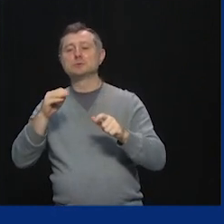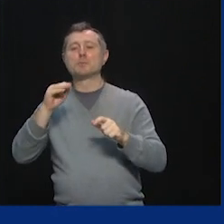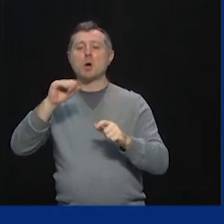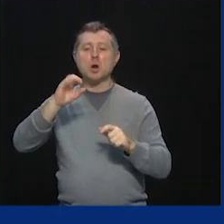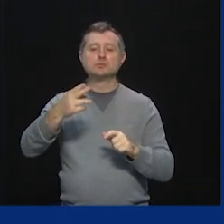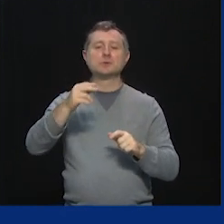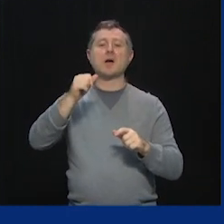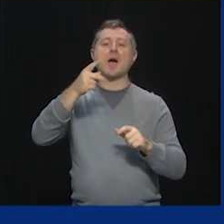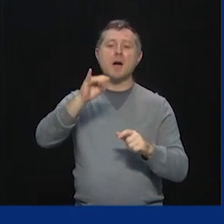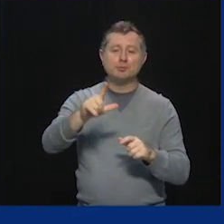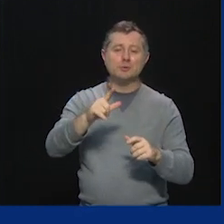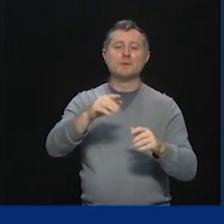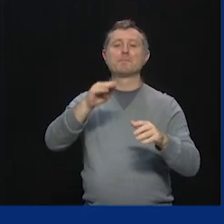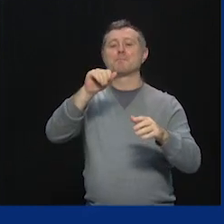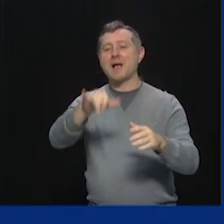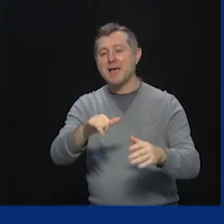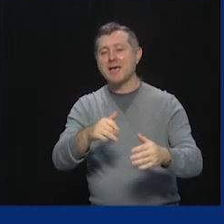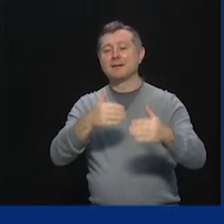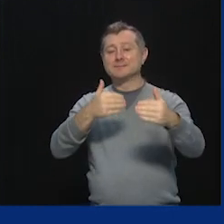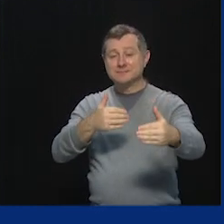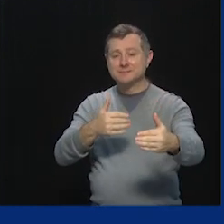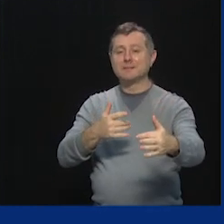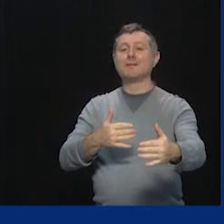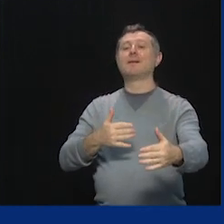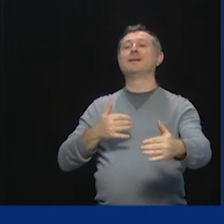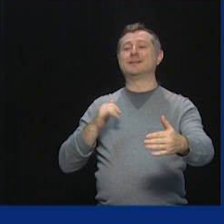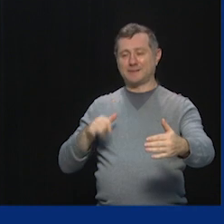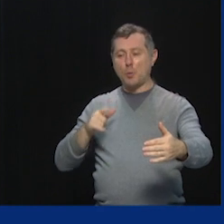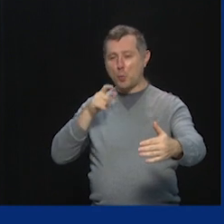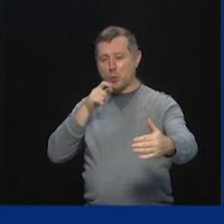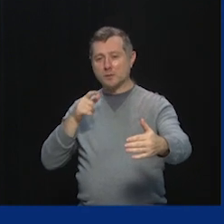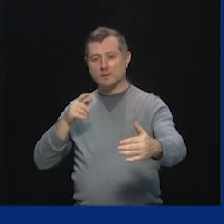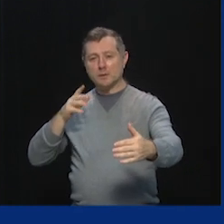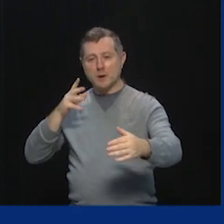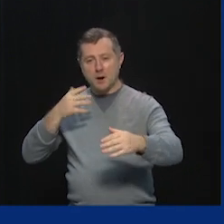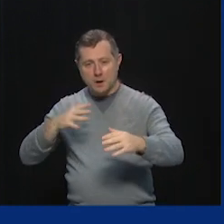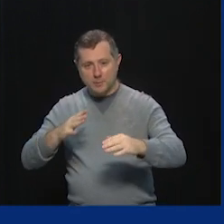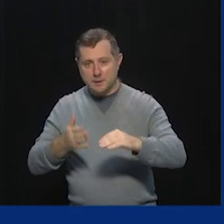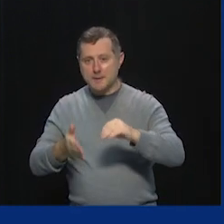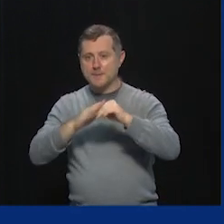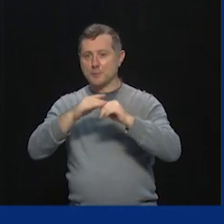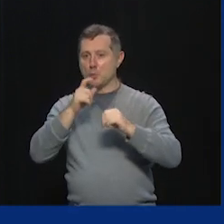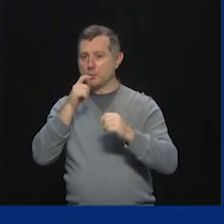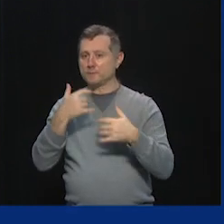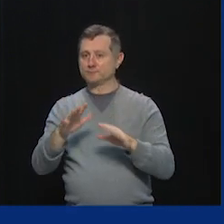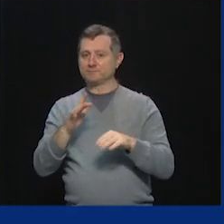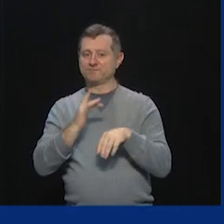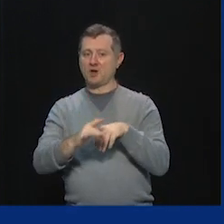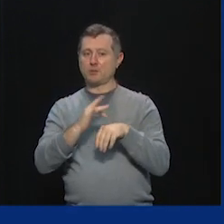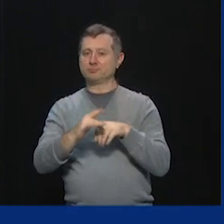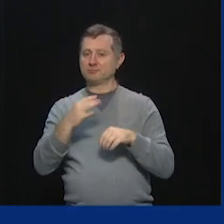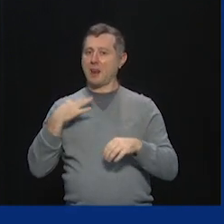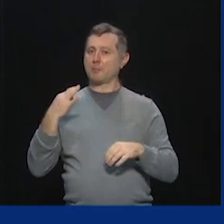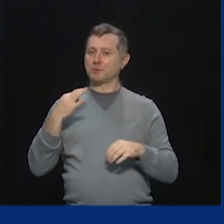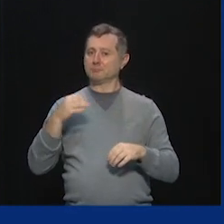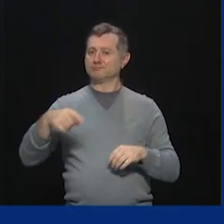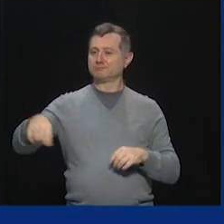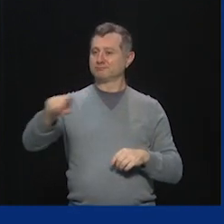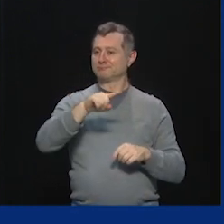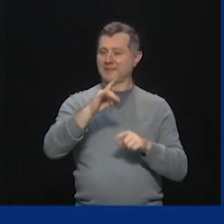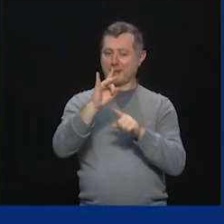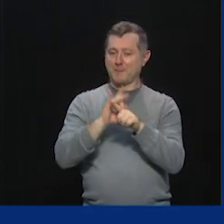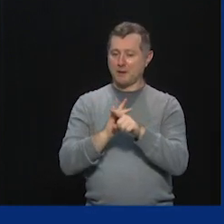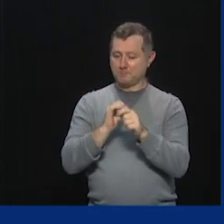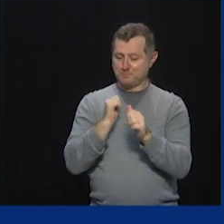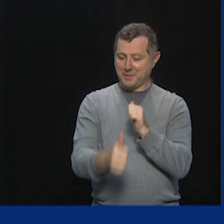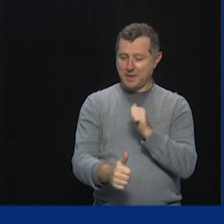and certainly into May. So we know that there's going to be a spike in the number of people who are now eligible, who've hit that 8-month mark, and we need to be ready for that. So